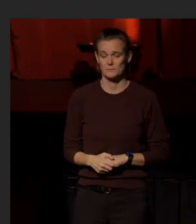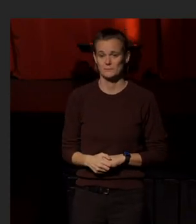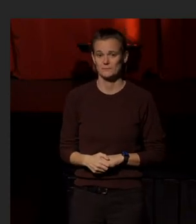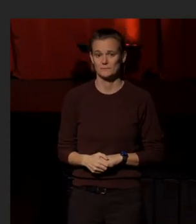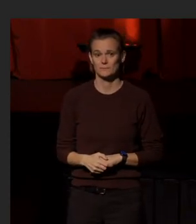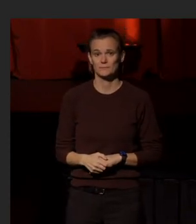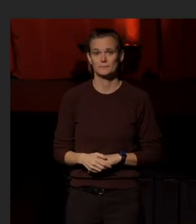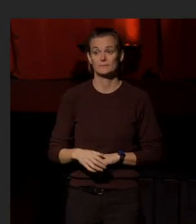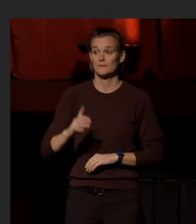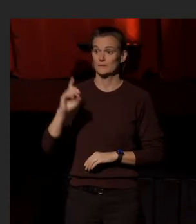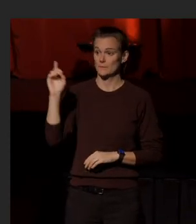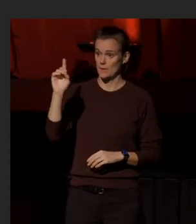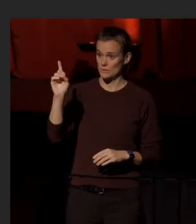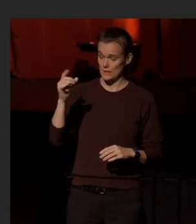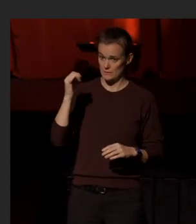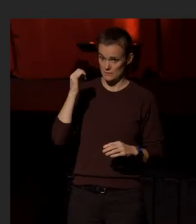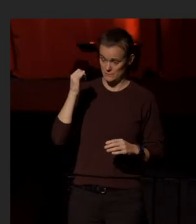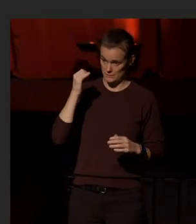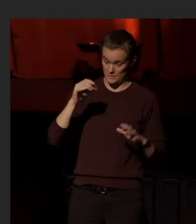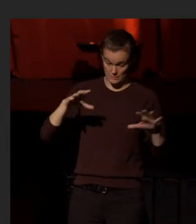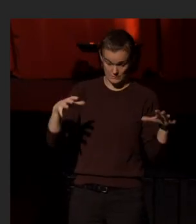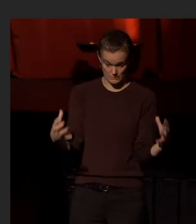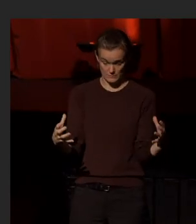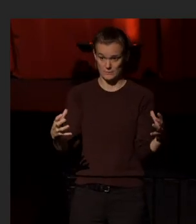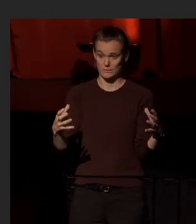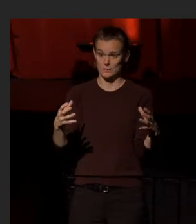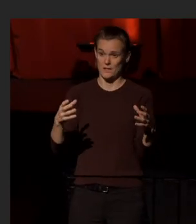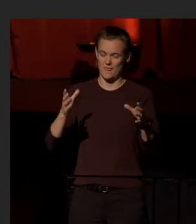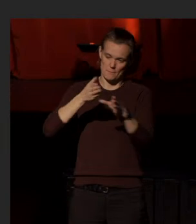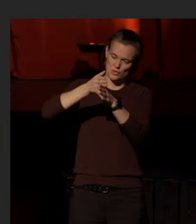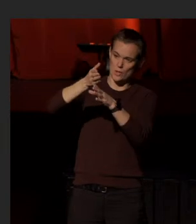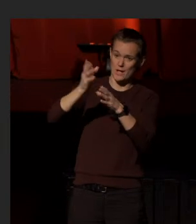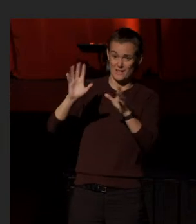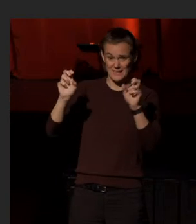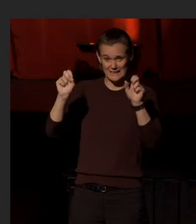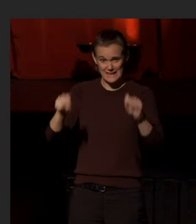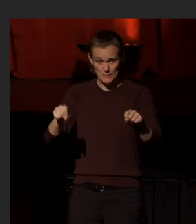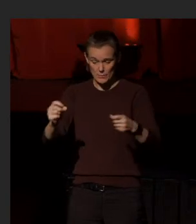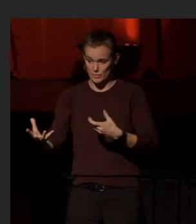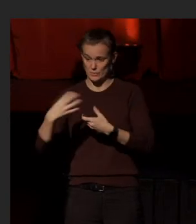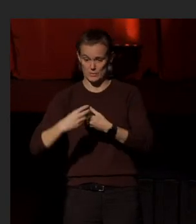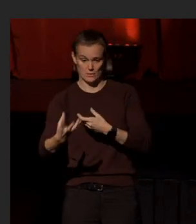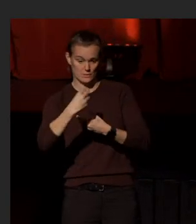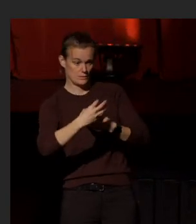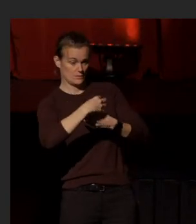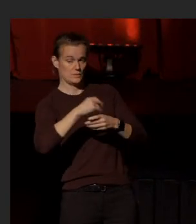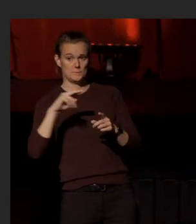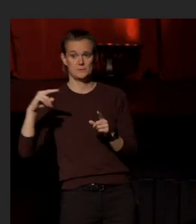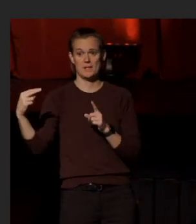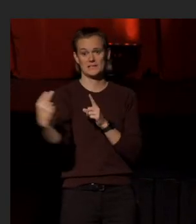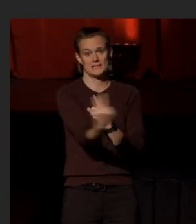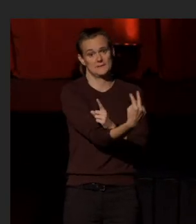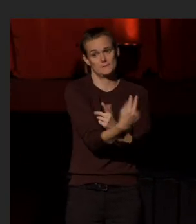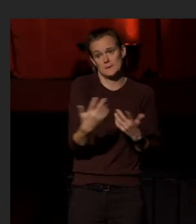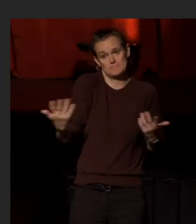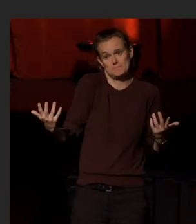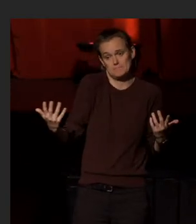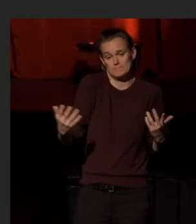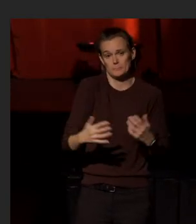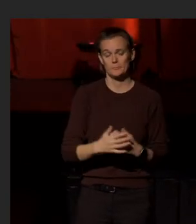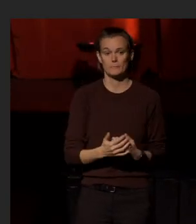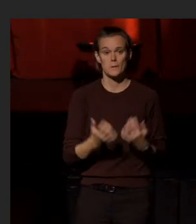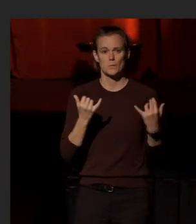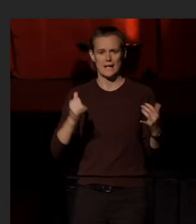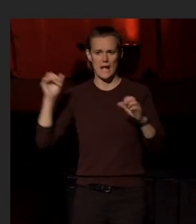it capable of adequately including everyone's perspective? I think within like a settler colonial